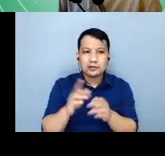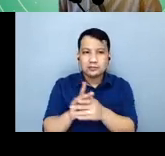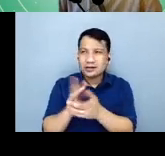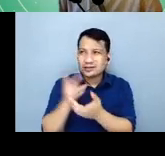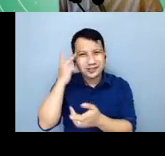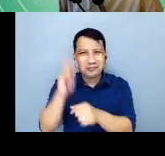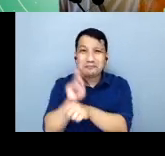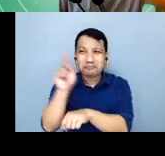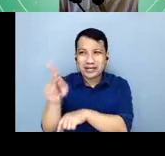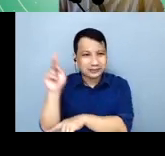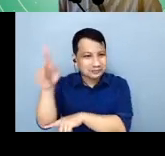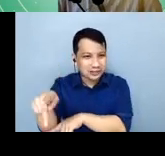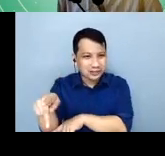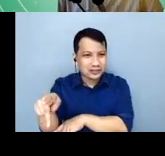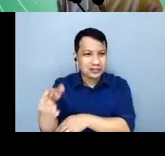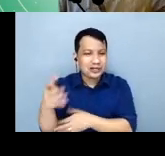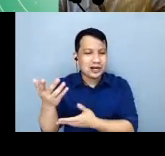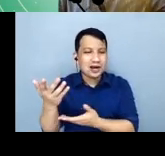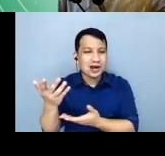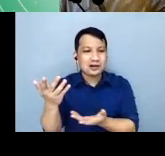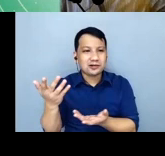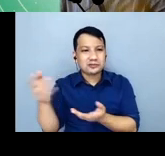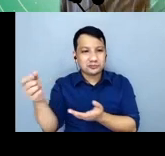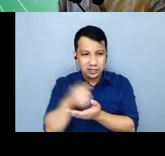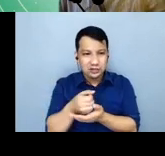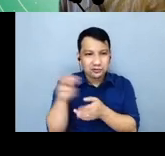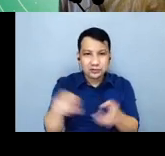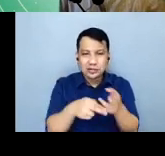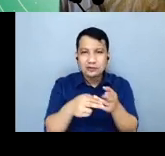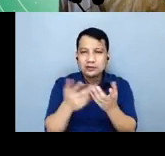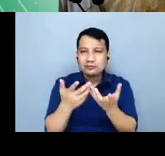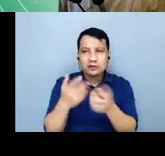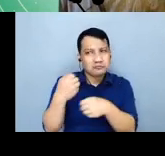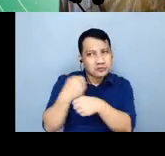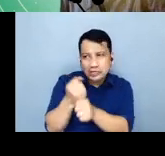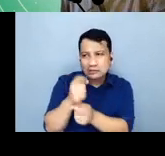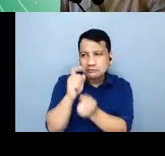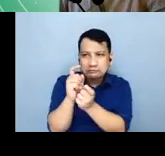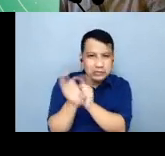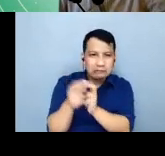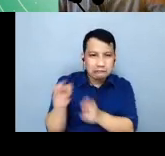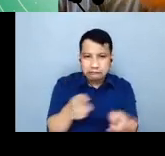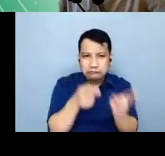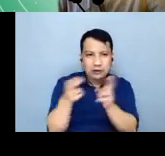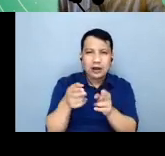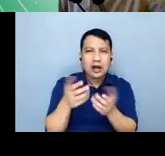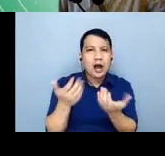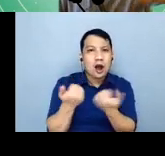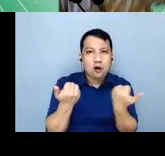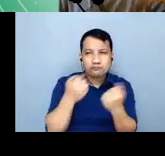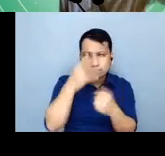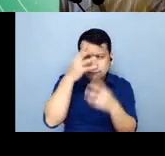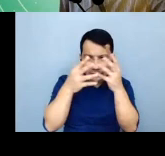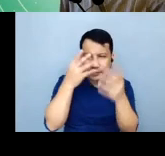believe, that's very, very abundant, and they are finding new value for it. By creating new value and